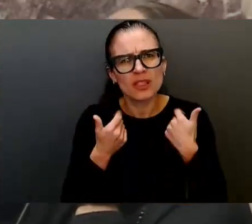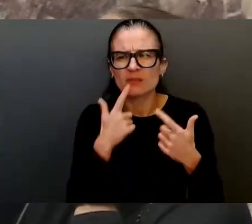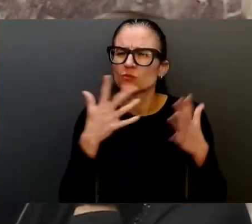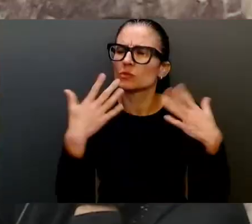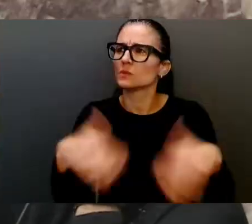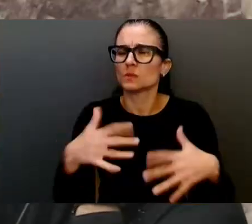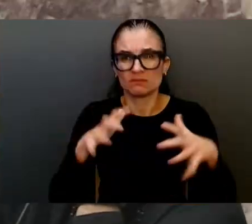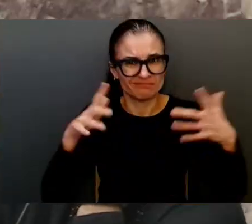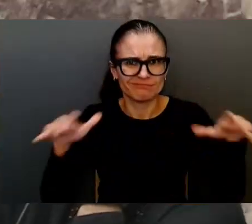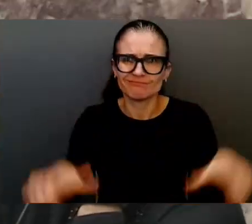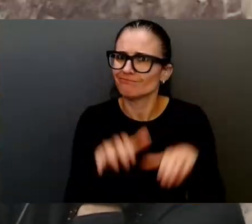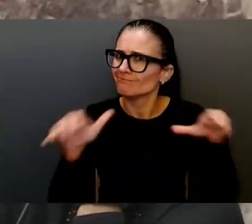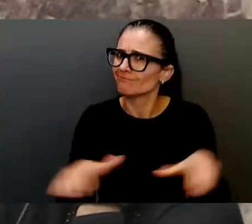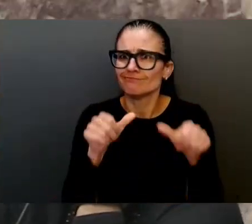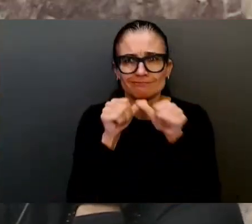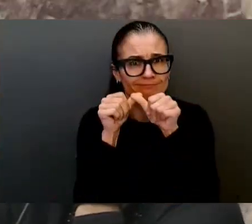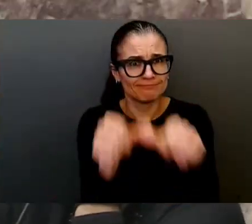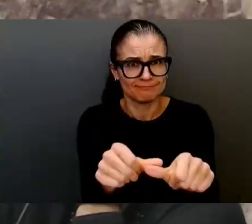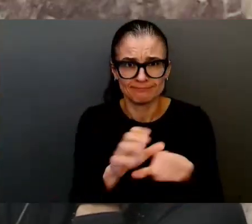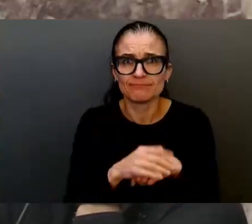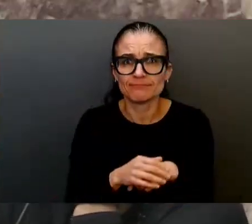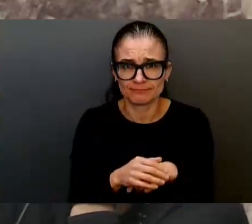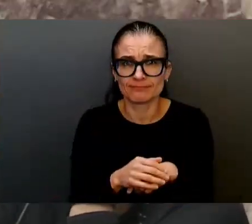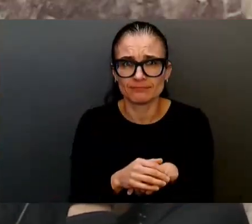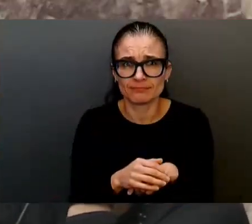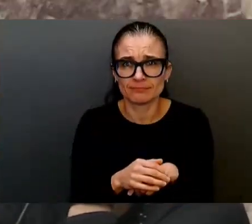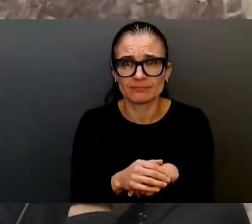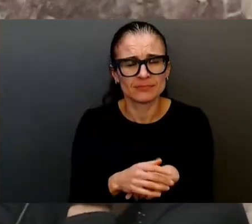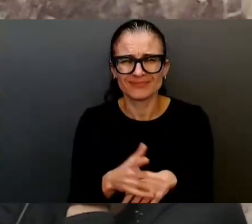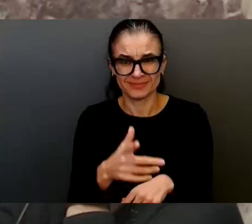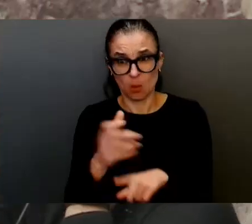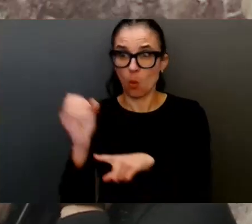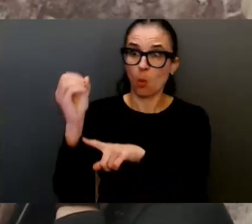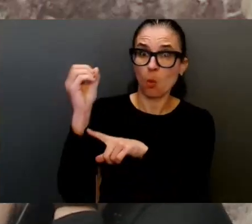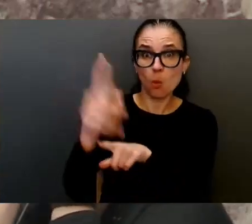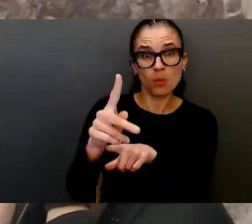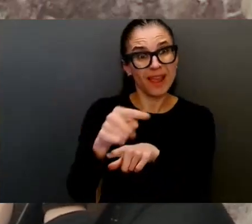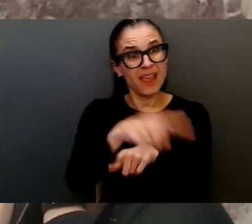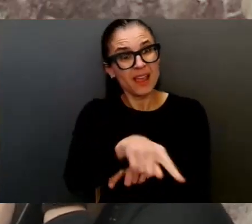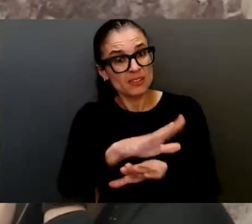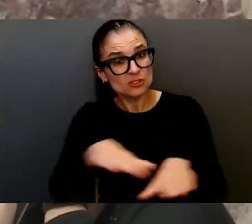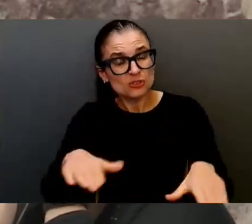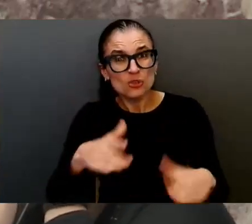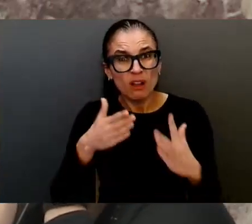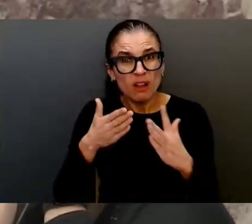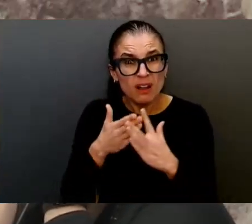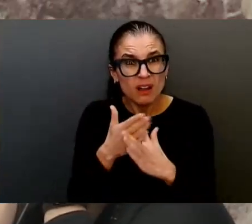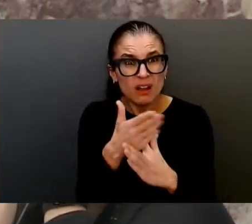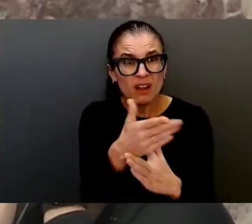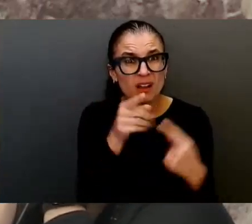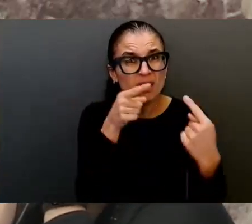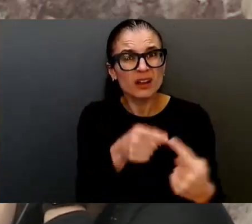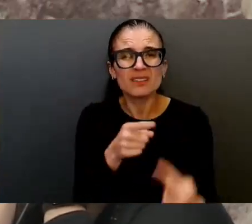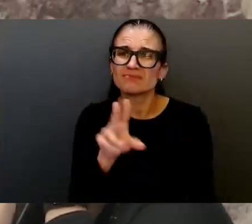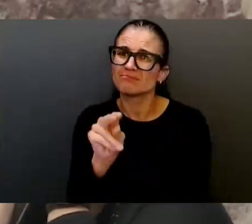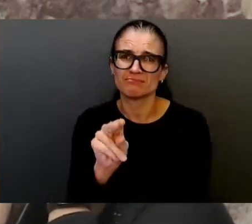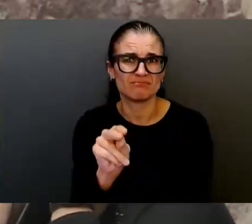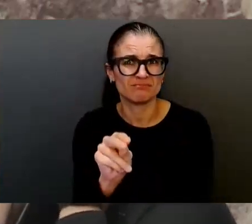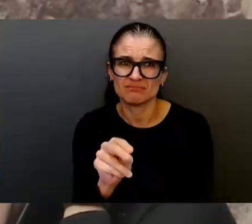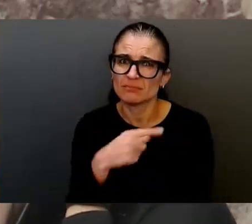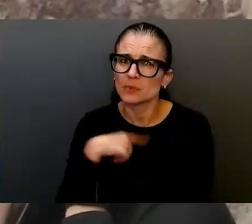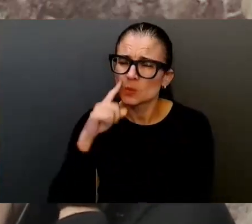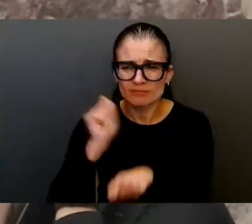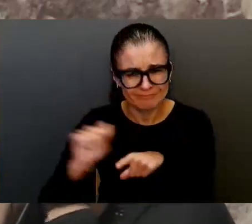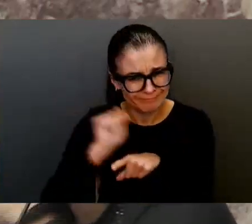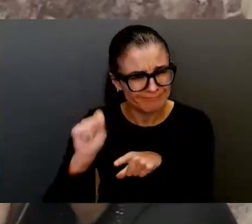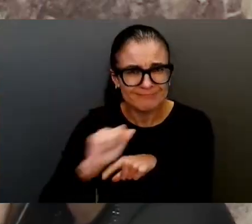will work hard every single day that I have the privilege of being in this role to make sure we're doing everything we can to change the trajectory of